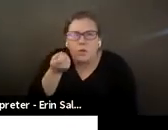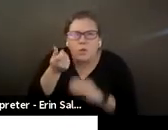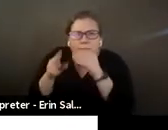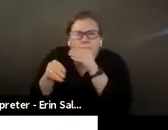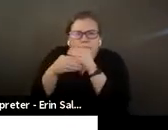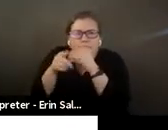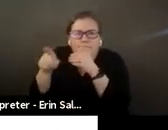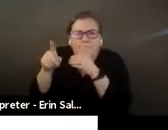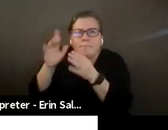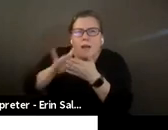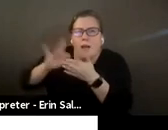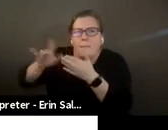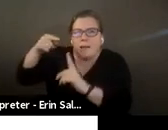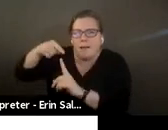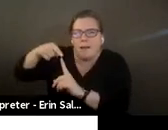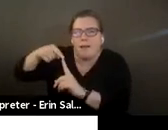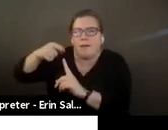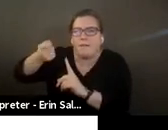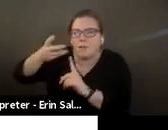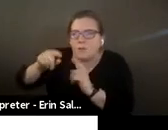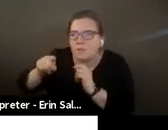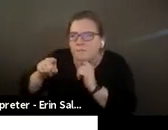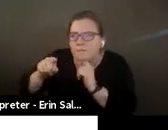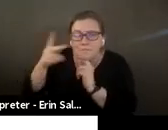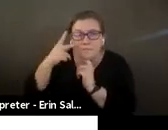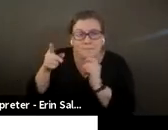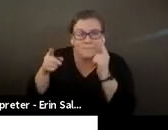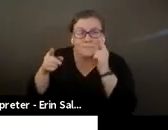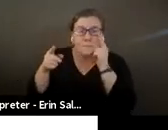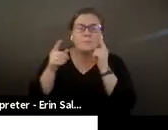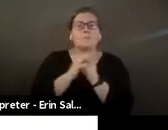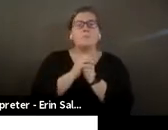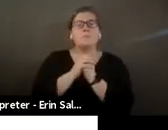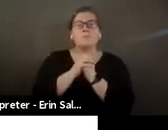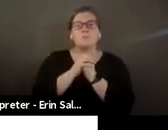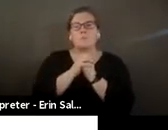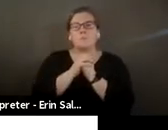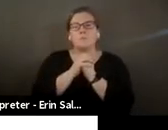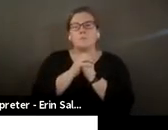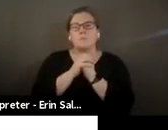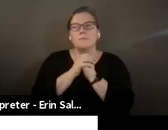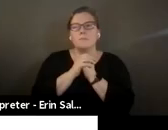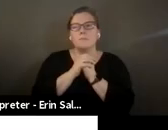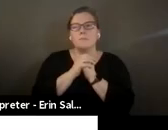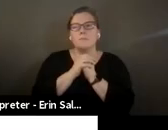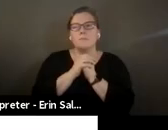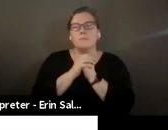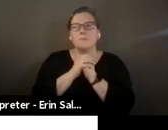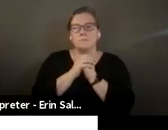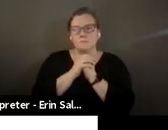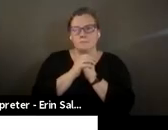iPad certification form. If you're looking at it now, you can see that it does have